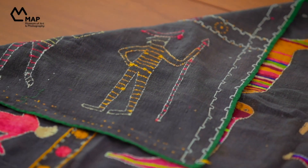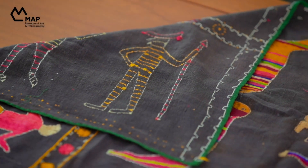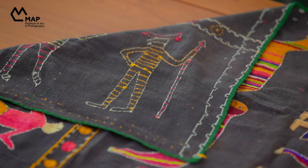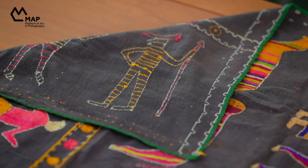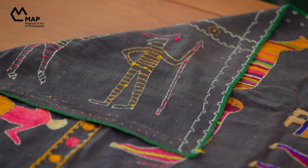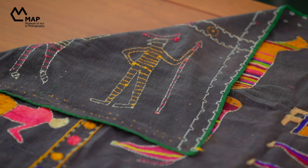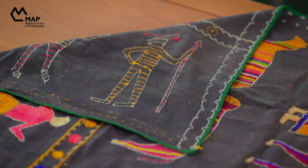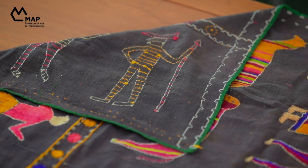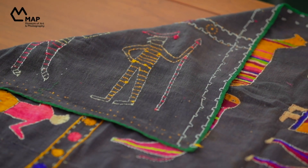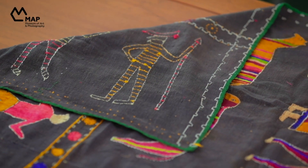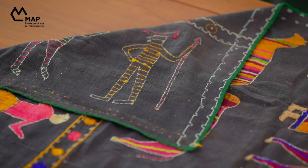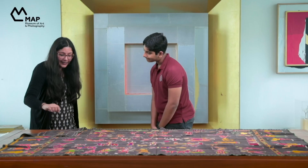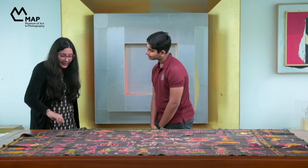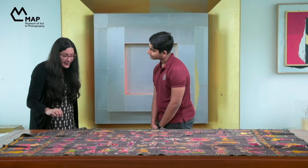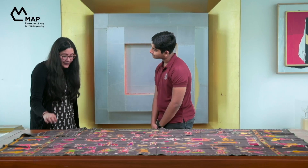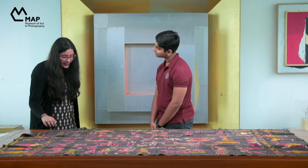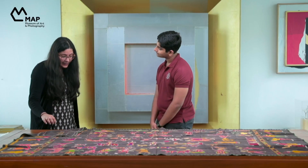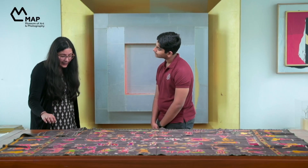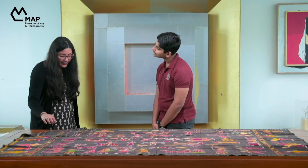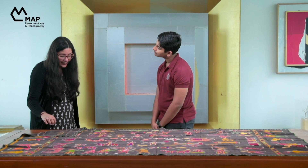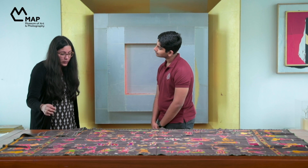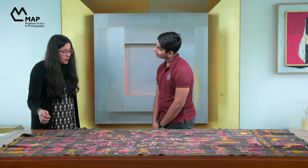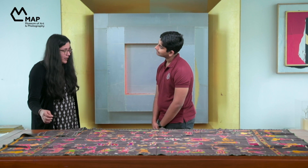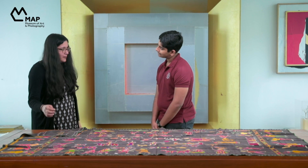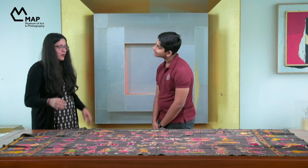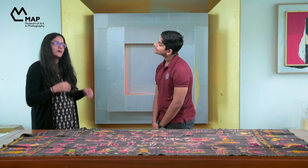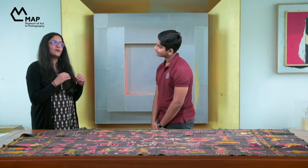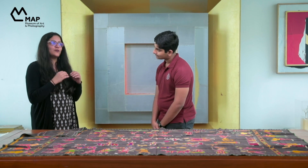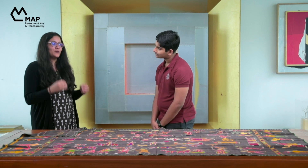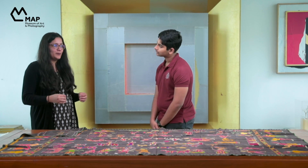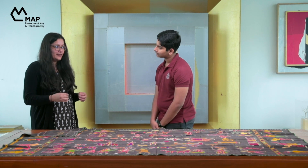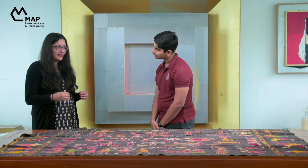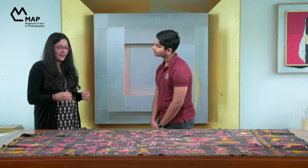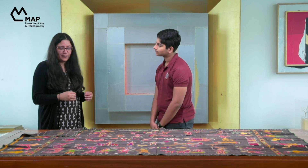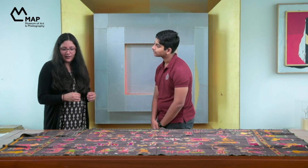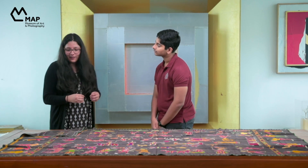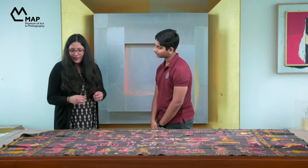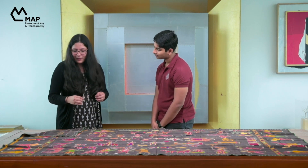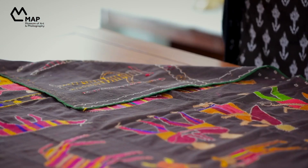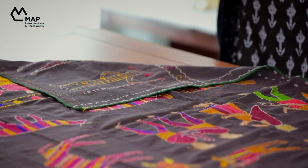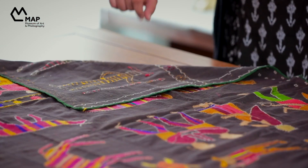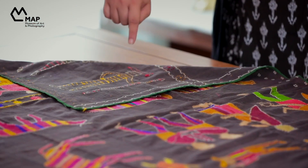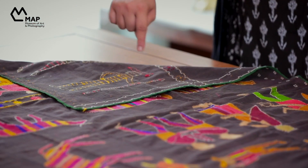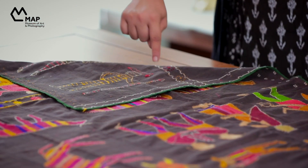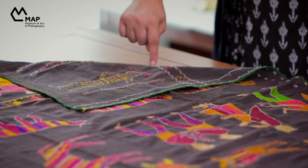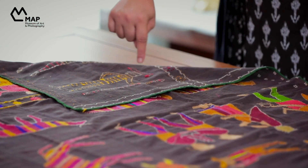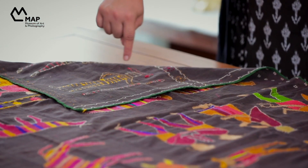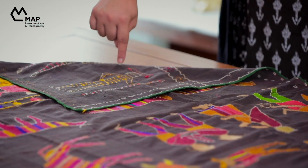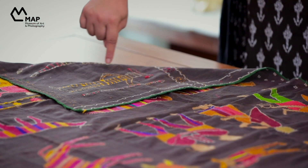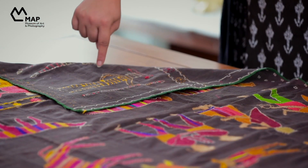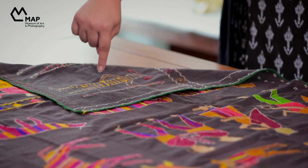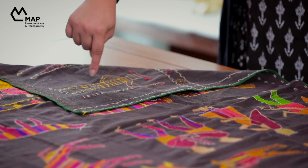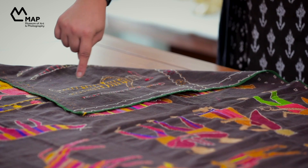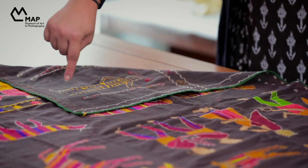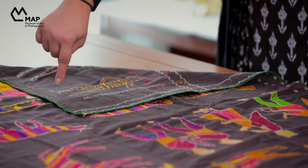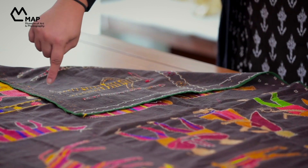only see the outline. Right? And that's the really like cool part, but also the super painstaking part, because they would have to count each